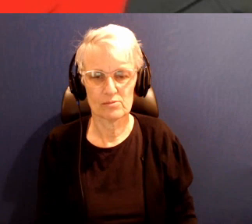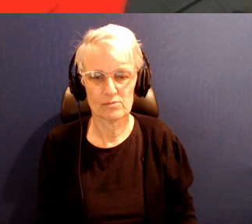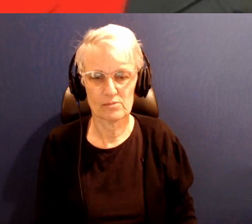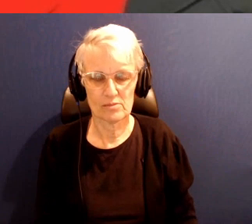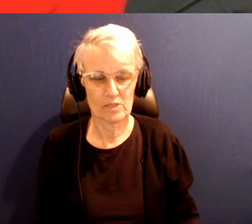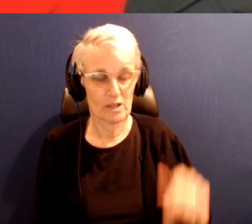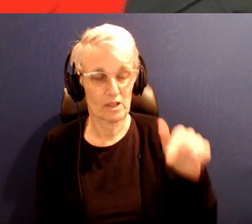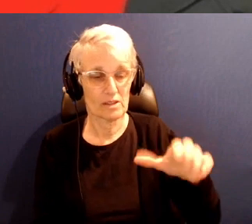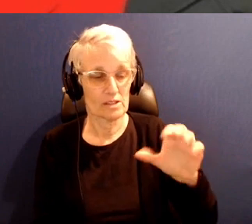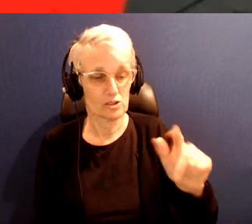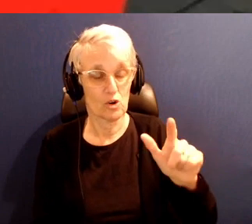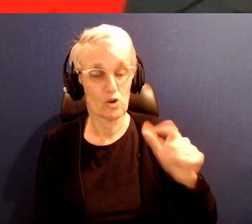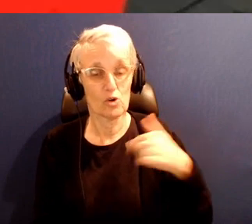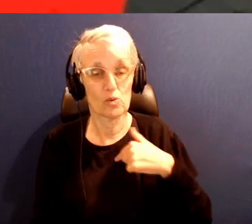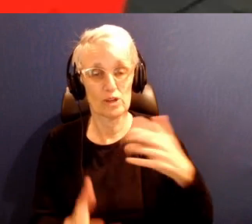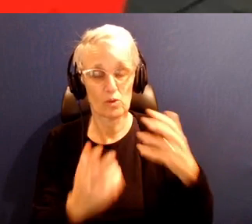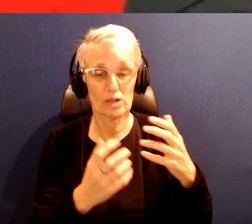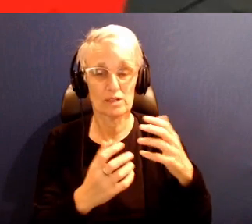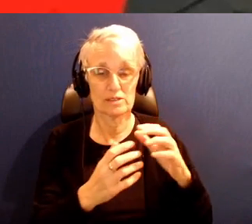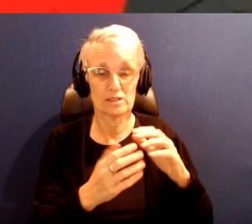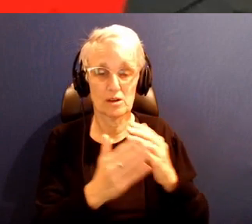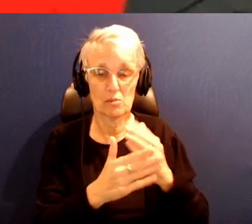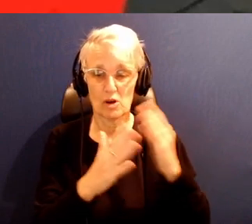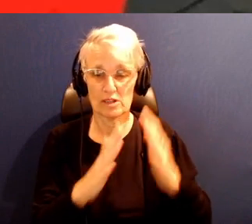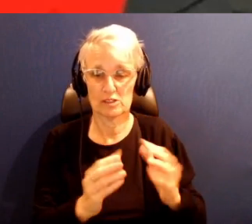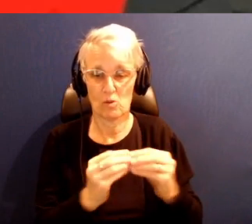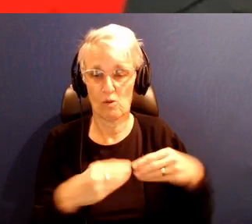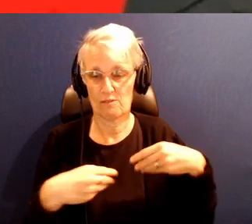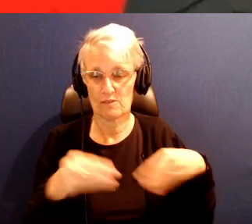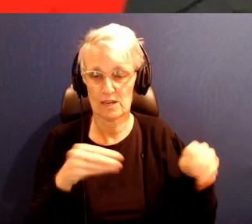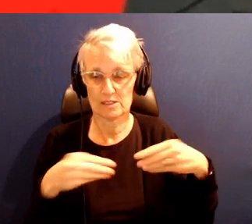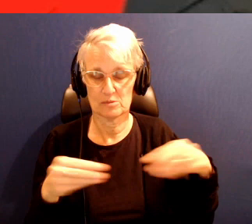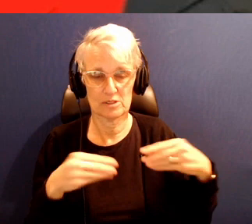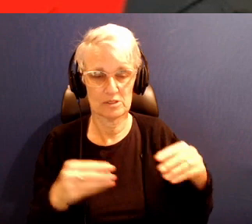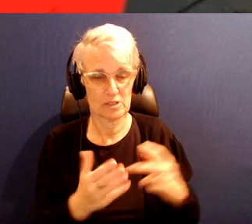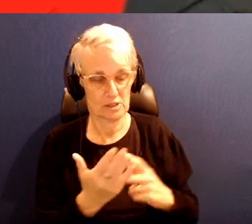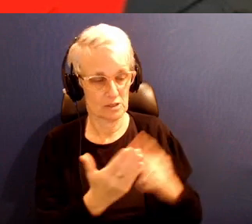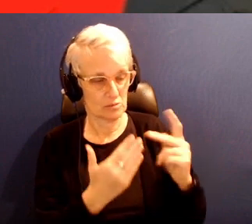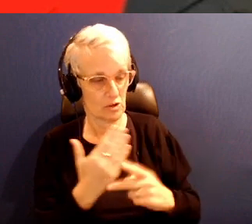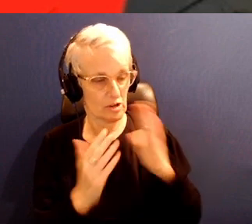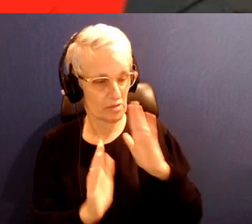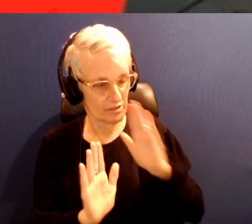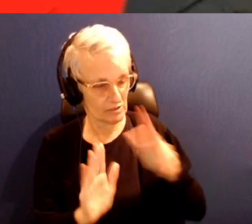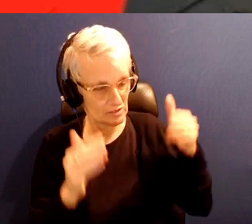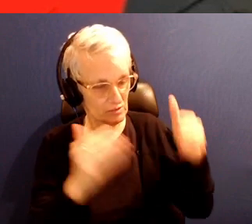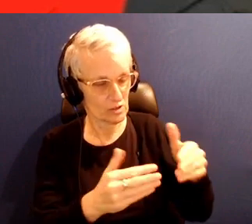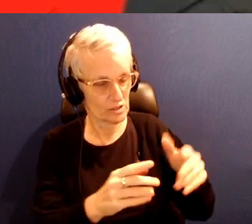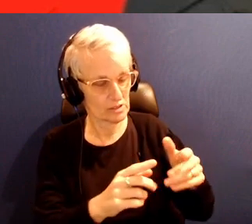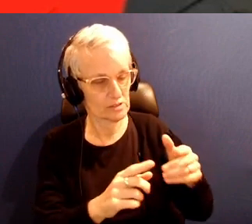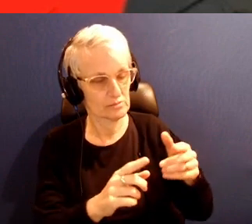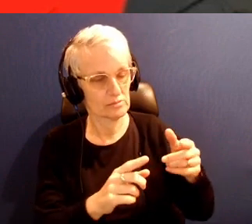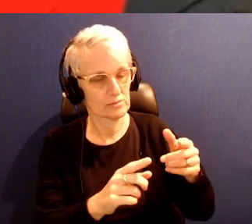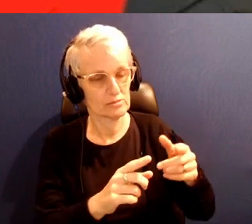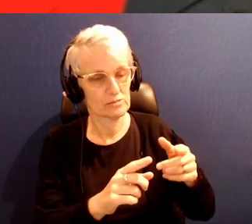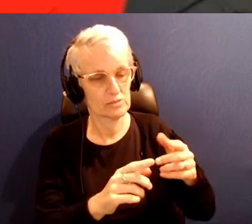For this call, we wanted to give partners more flexibility as the program is now targeting a